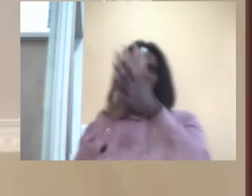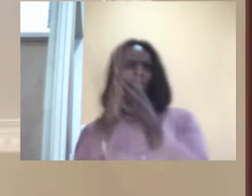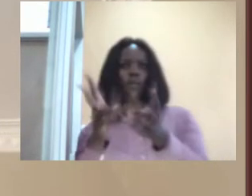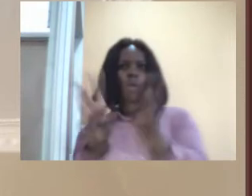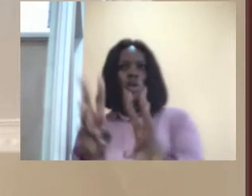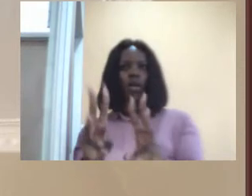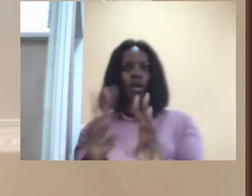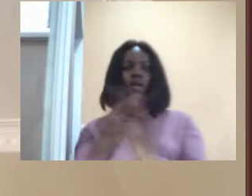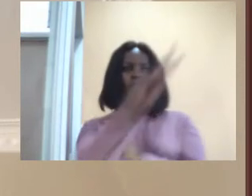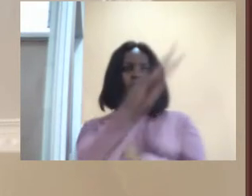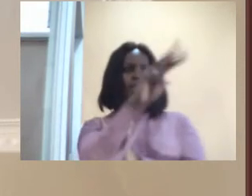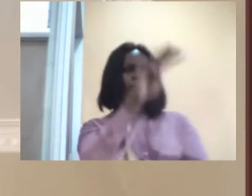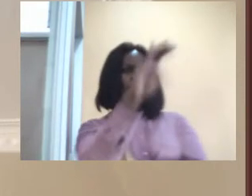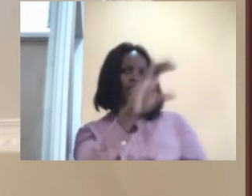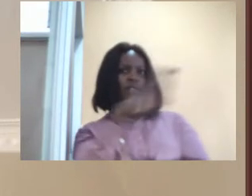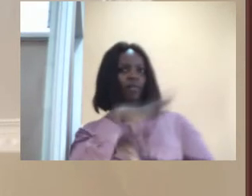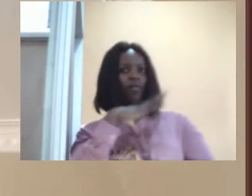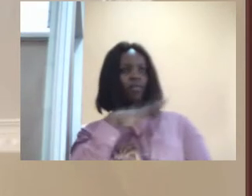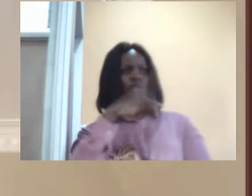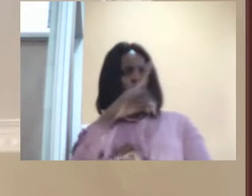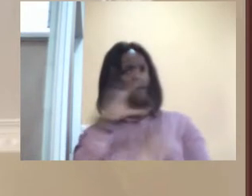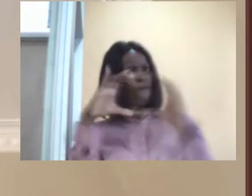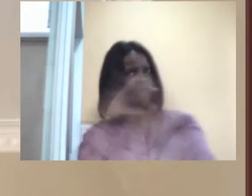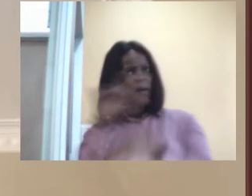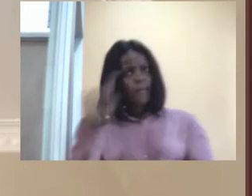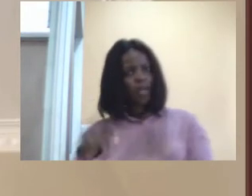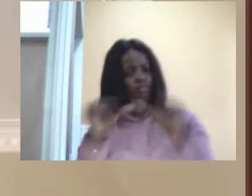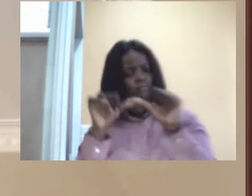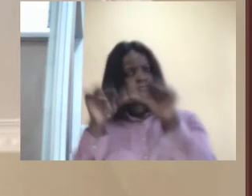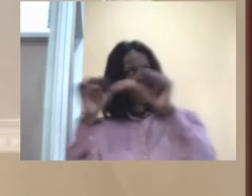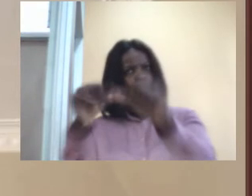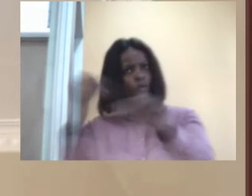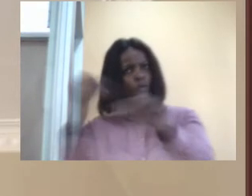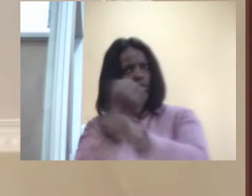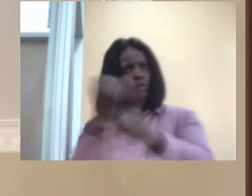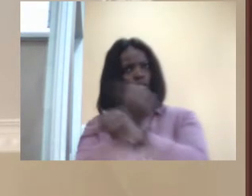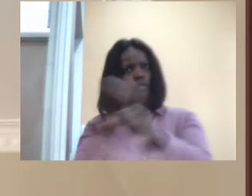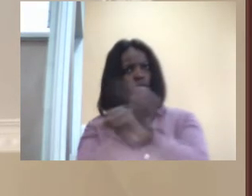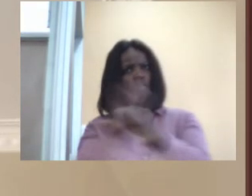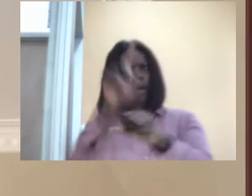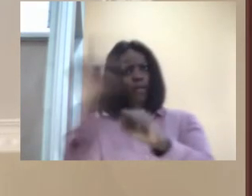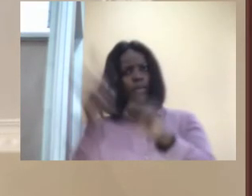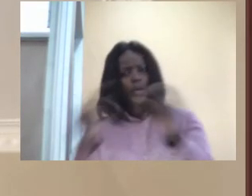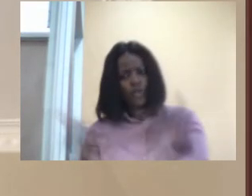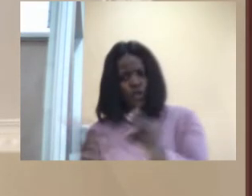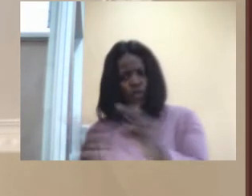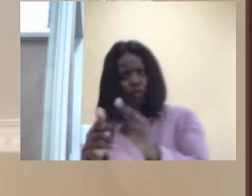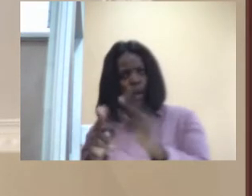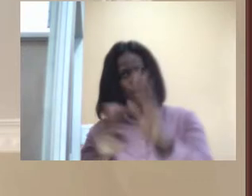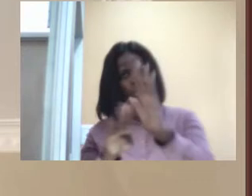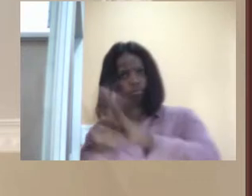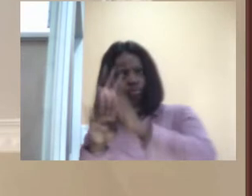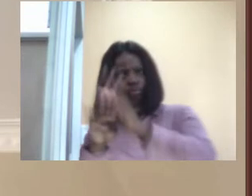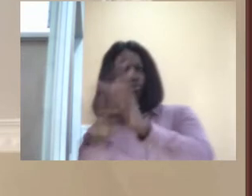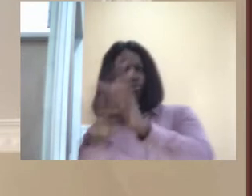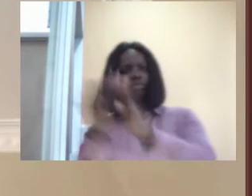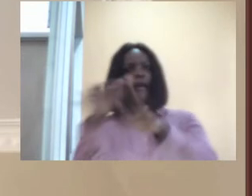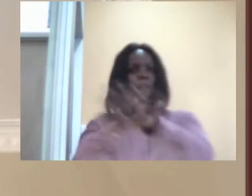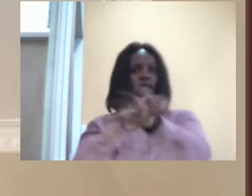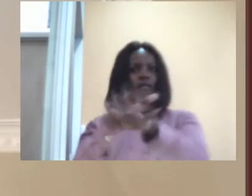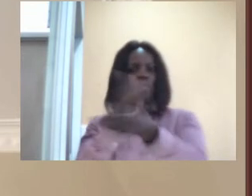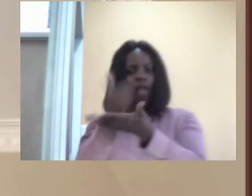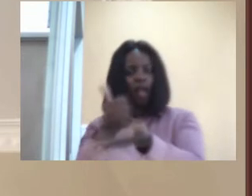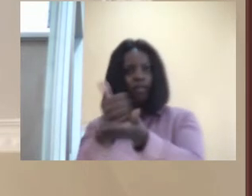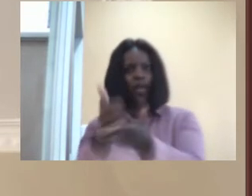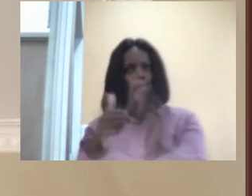defocus you, MEC. Don't be defocused. Continue to work with these emerging farmers. Continue to assist them building